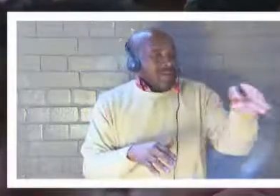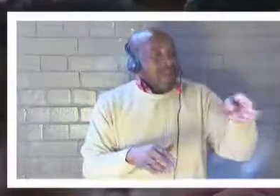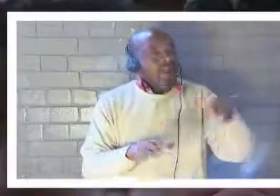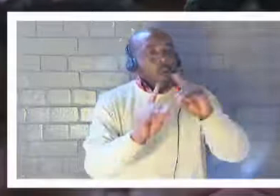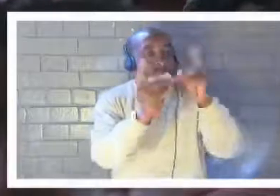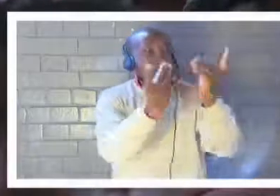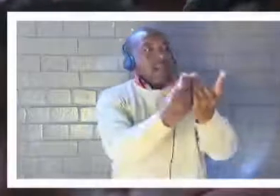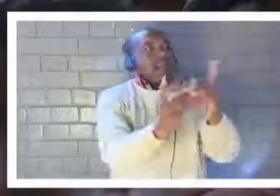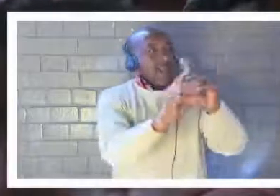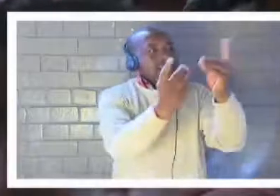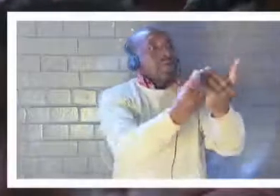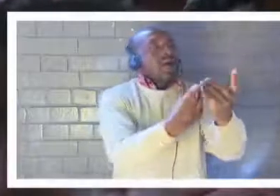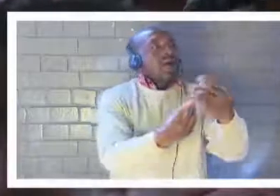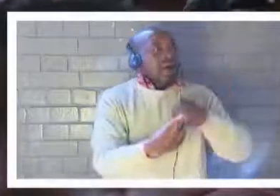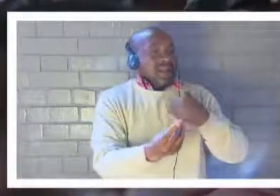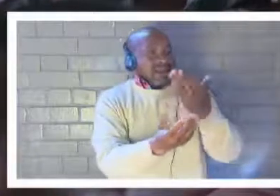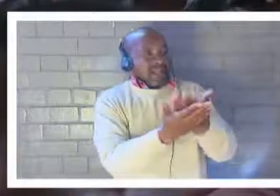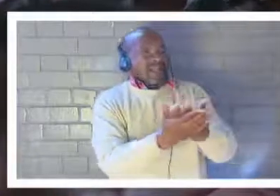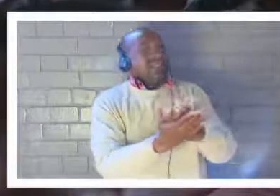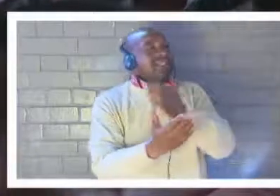them, it can work.